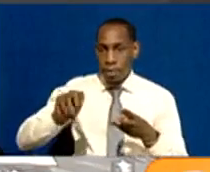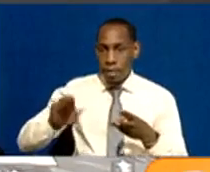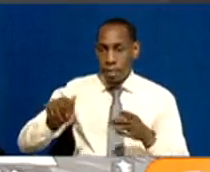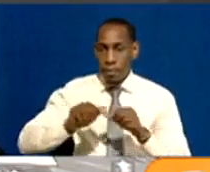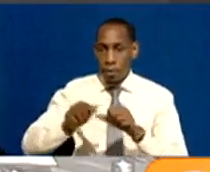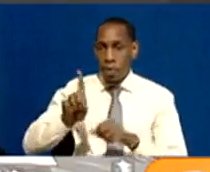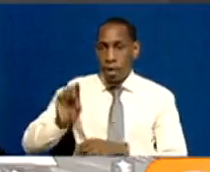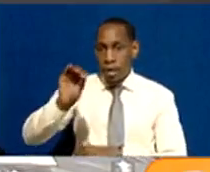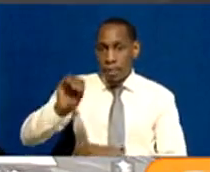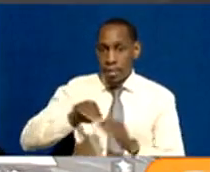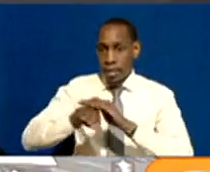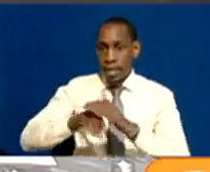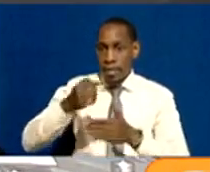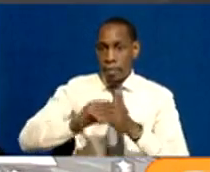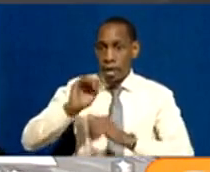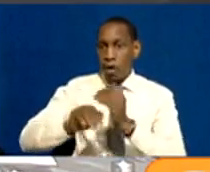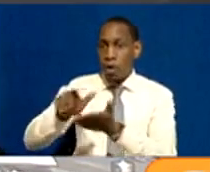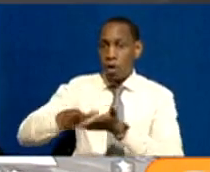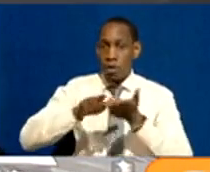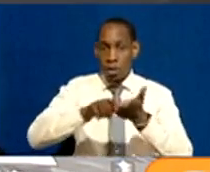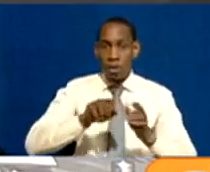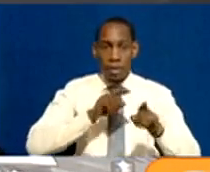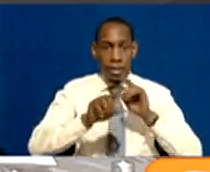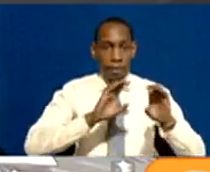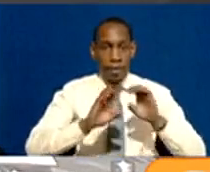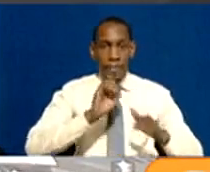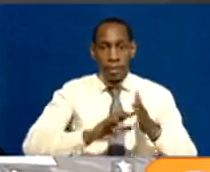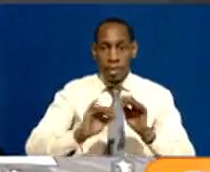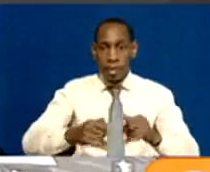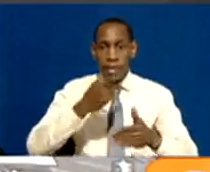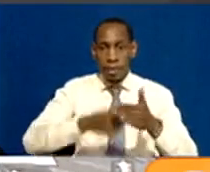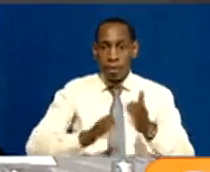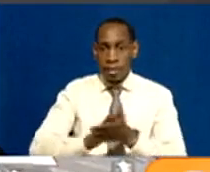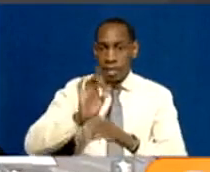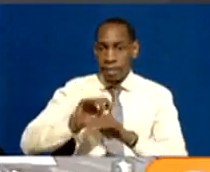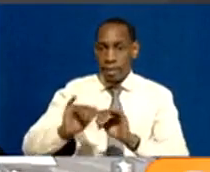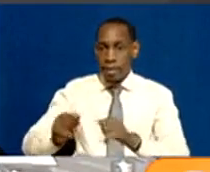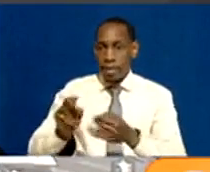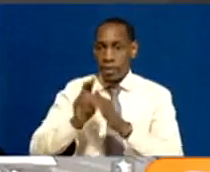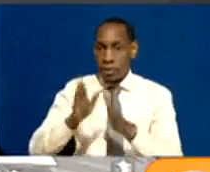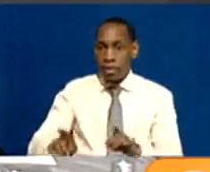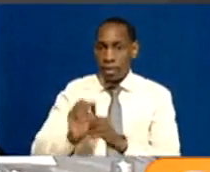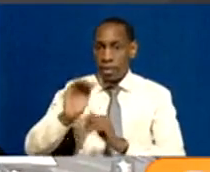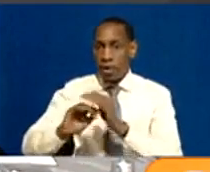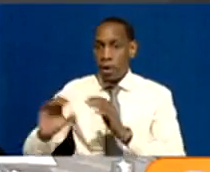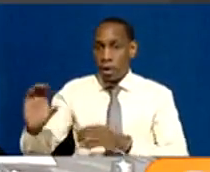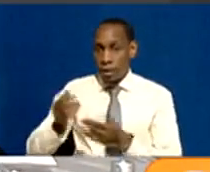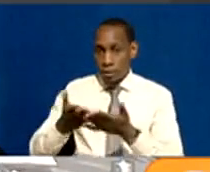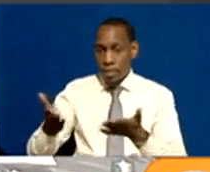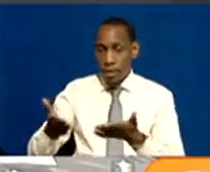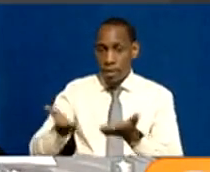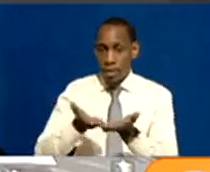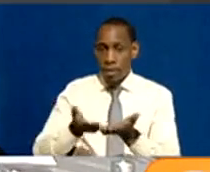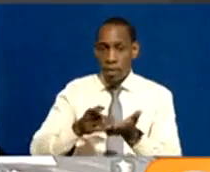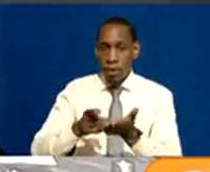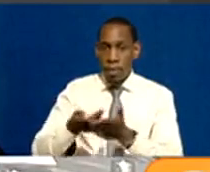1% access fee on all borrowings. Safaricom says the new rates will only apply to new users and that all customers already servicing